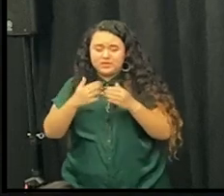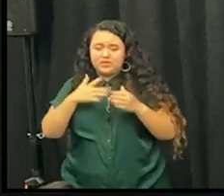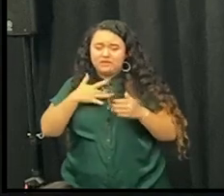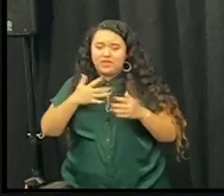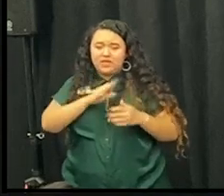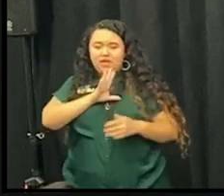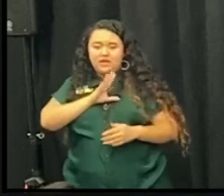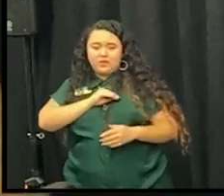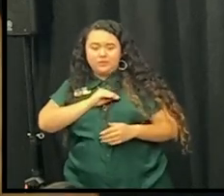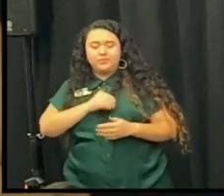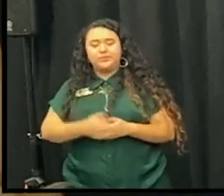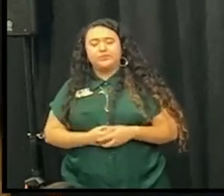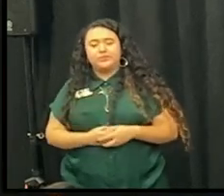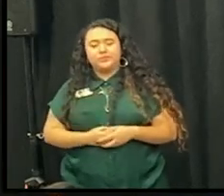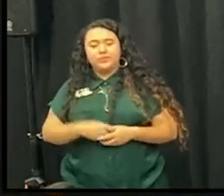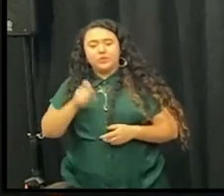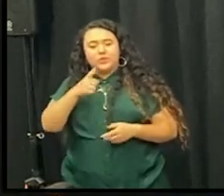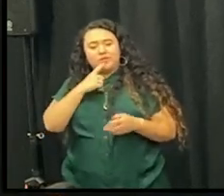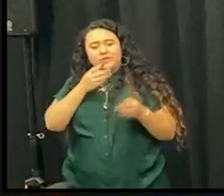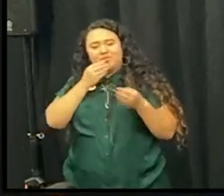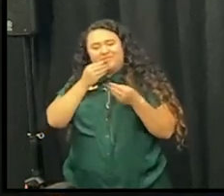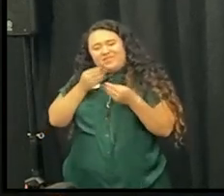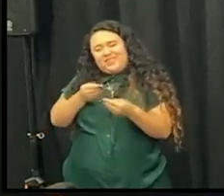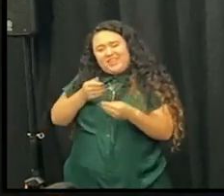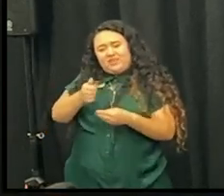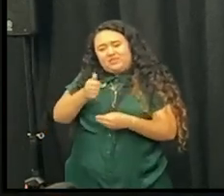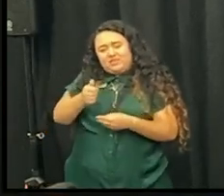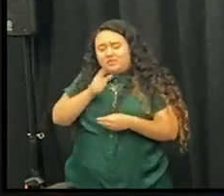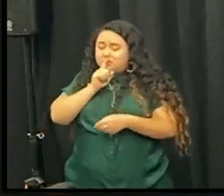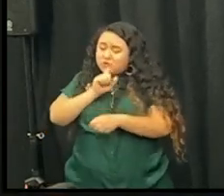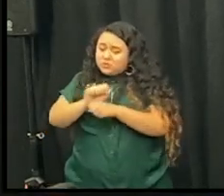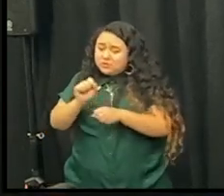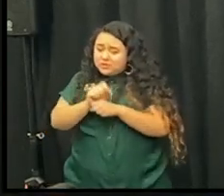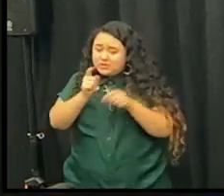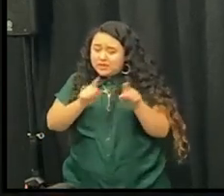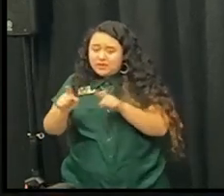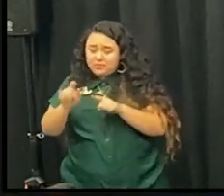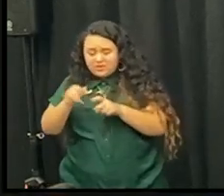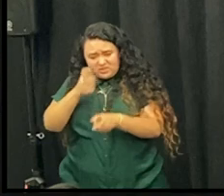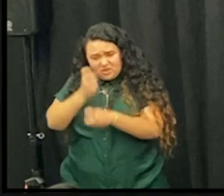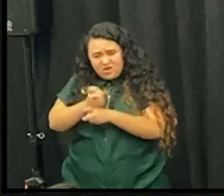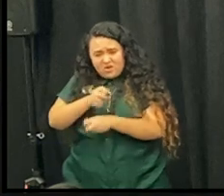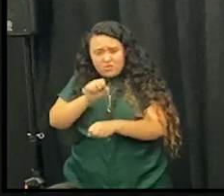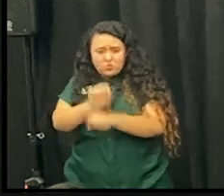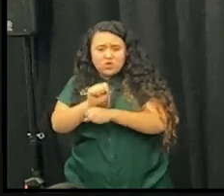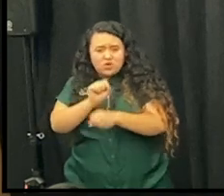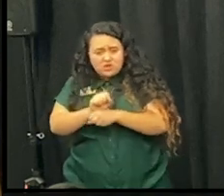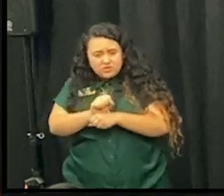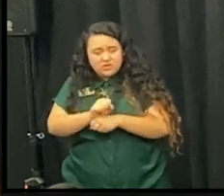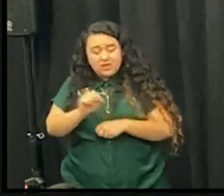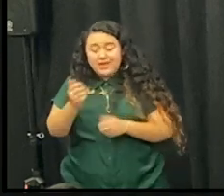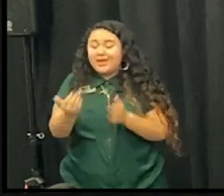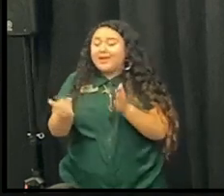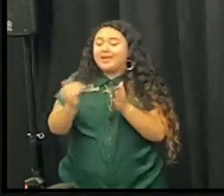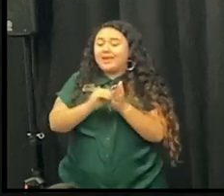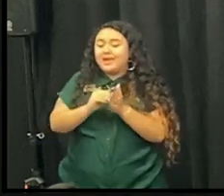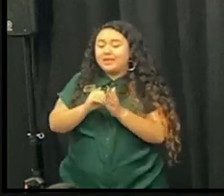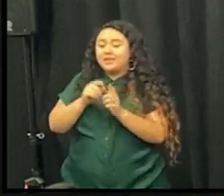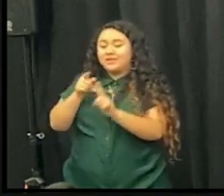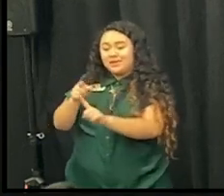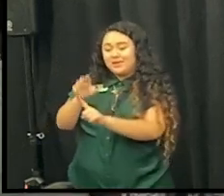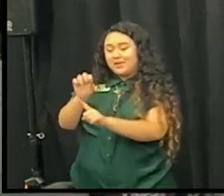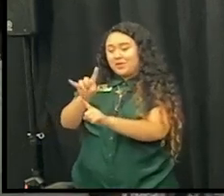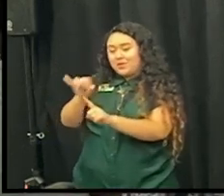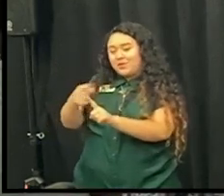discouraged. And you have to feed yourself. That's really true, because this is hard work. I mean, and again, I'm going back to you, Cody, because